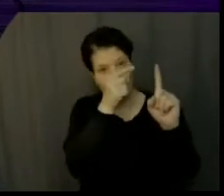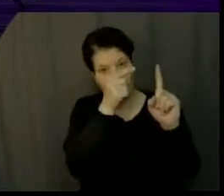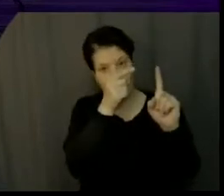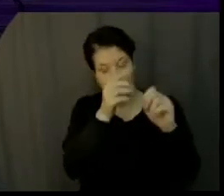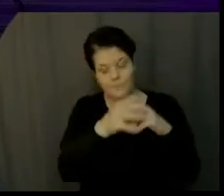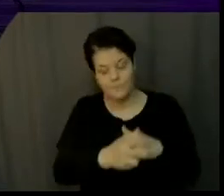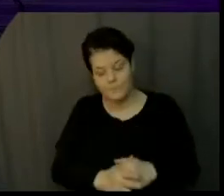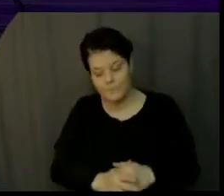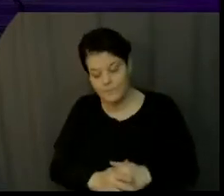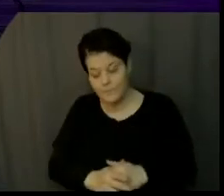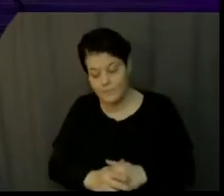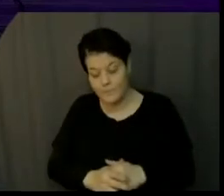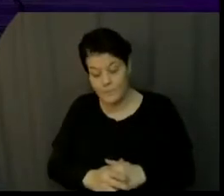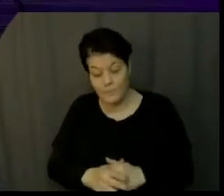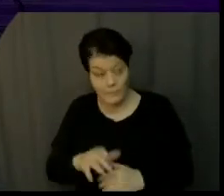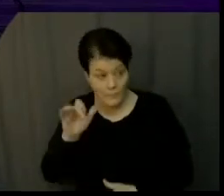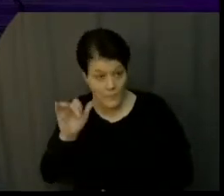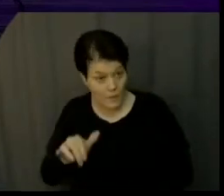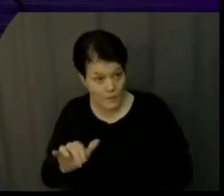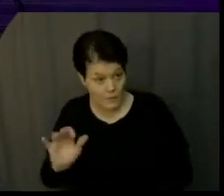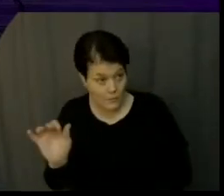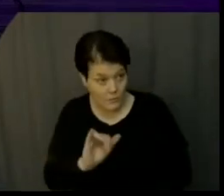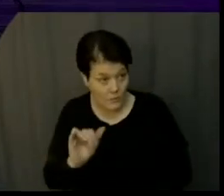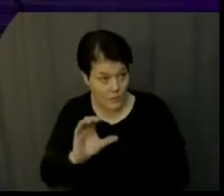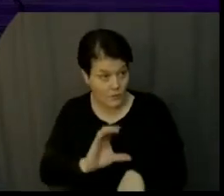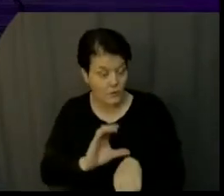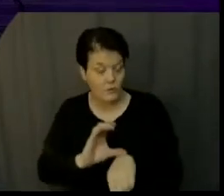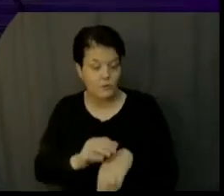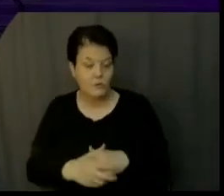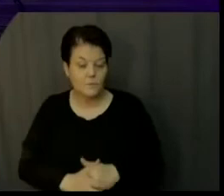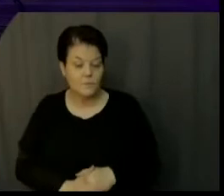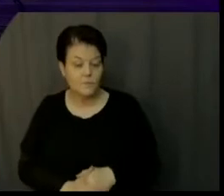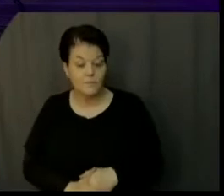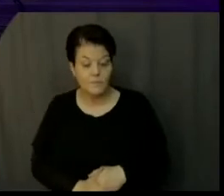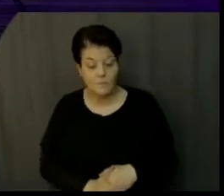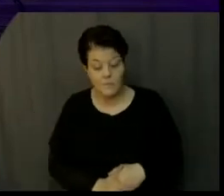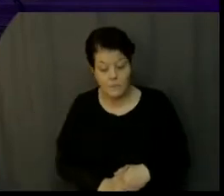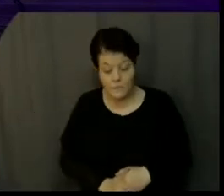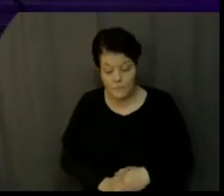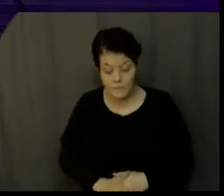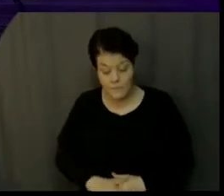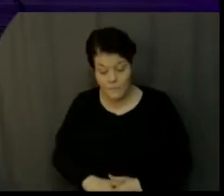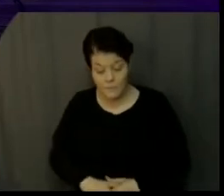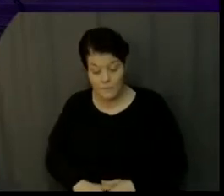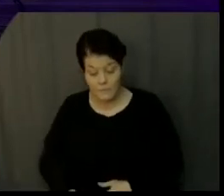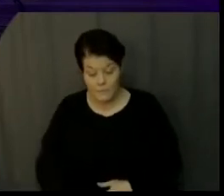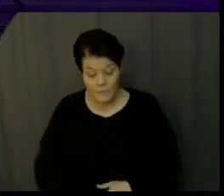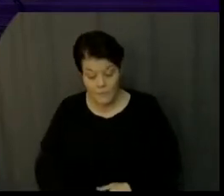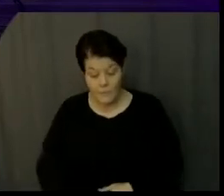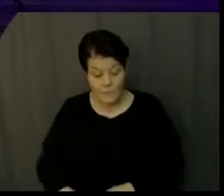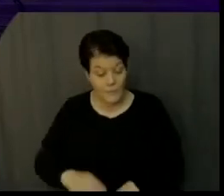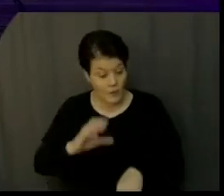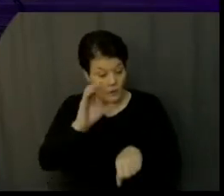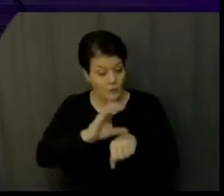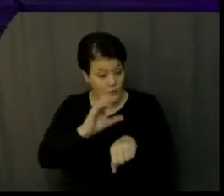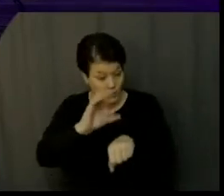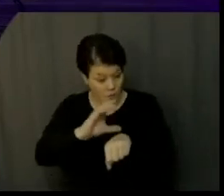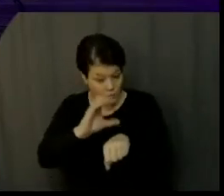the church. Christians, the church should look more like the aircraft carrier